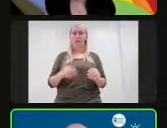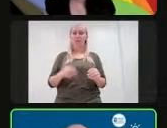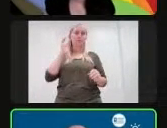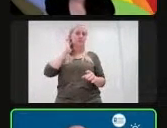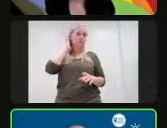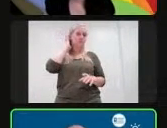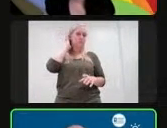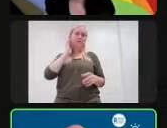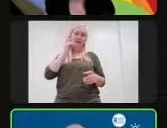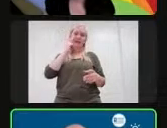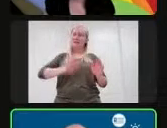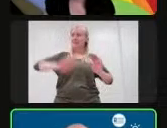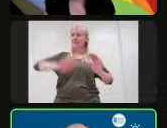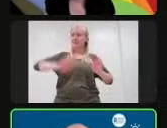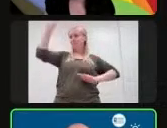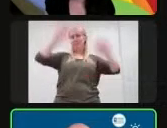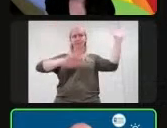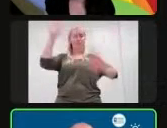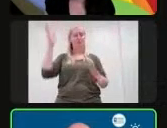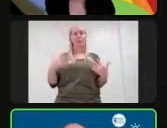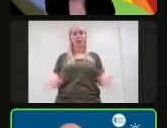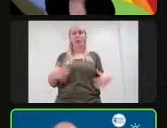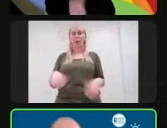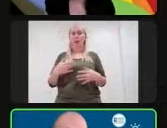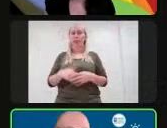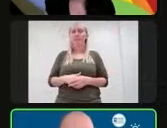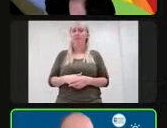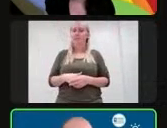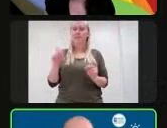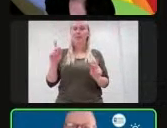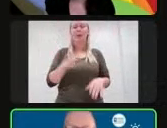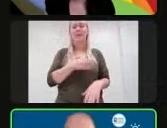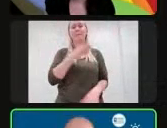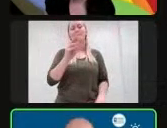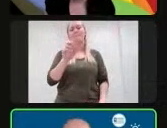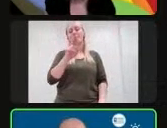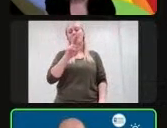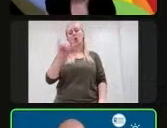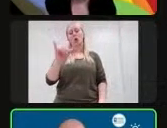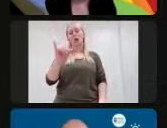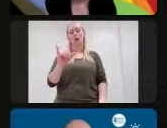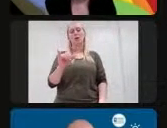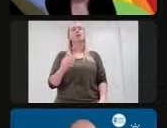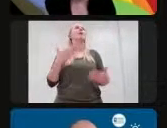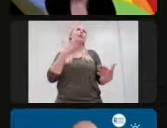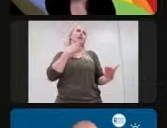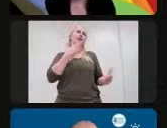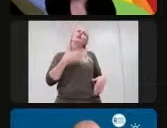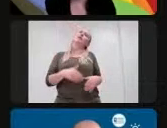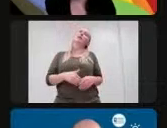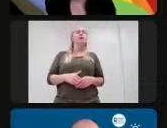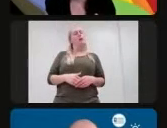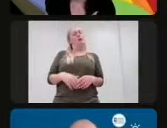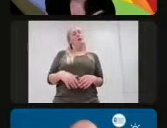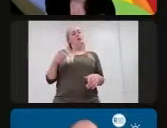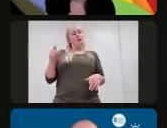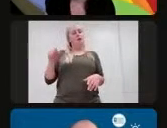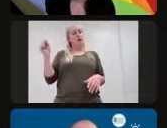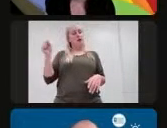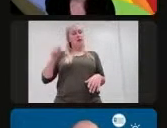I see hands going up. That's a hit a nerve. Okay, Marty, go. Thank you. So yeah,